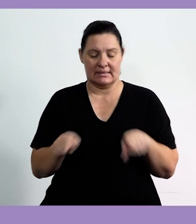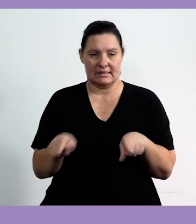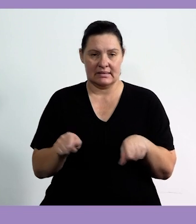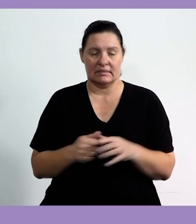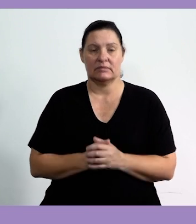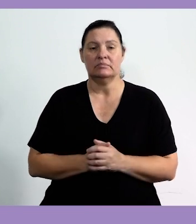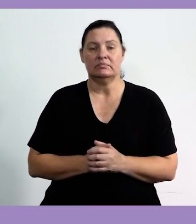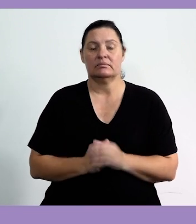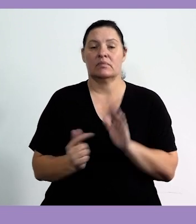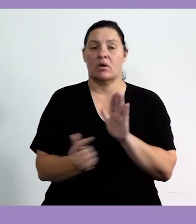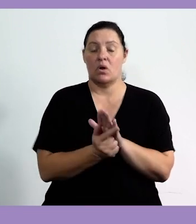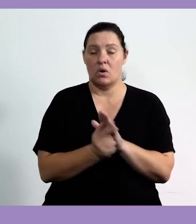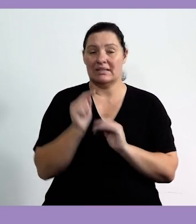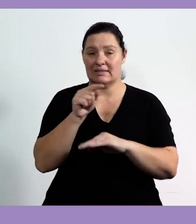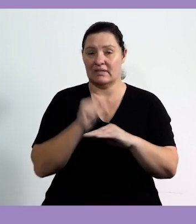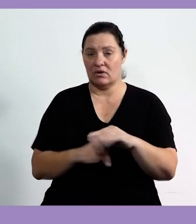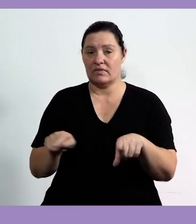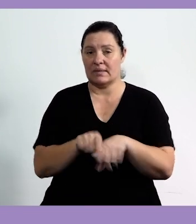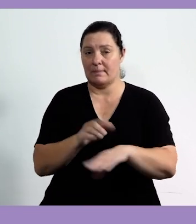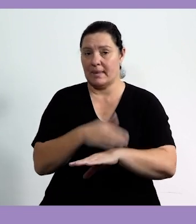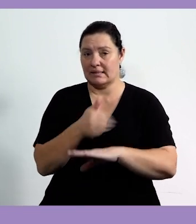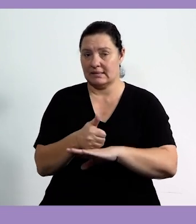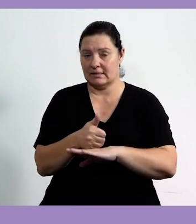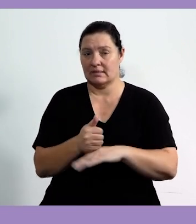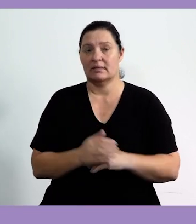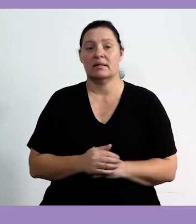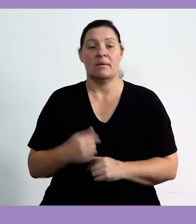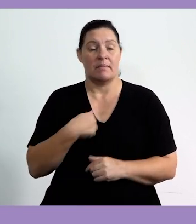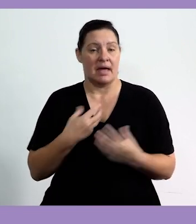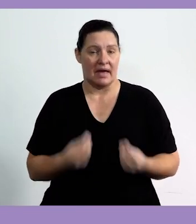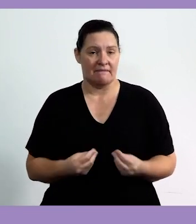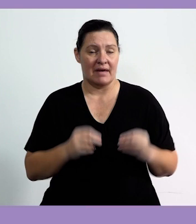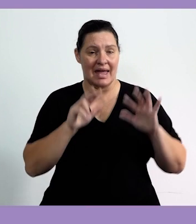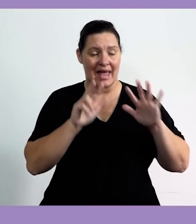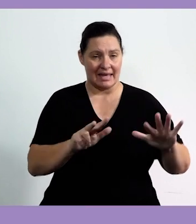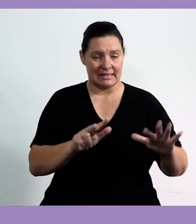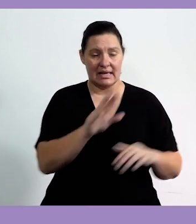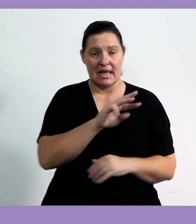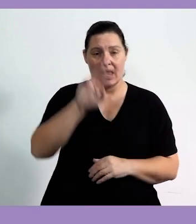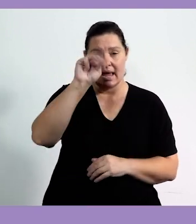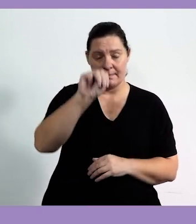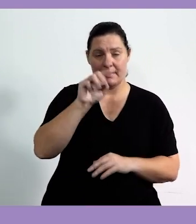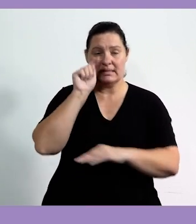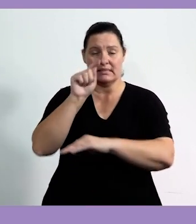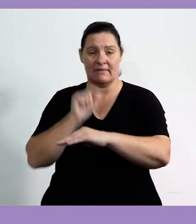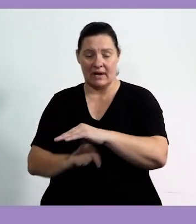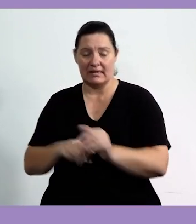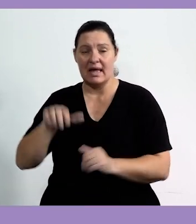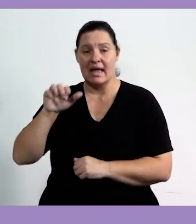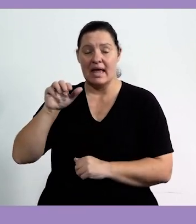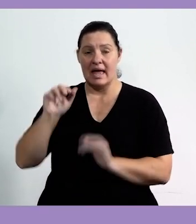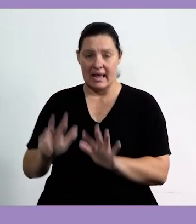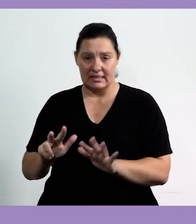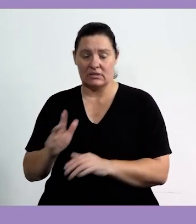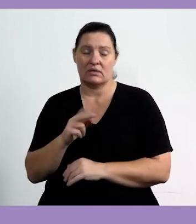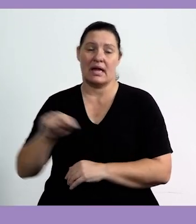base. So law number 2, division of the same base. If I have a to the exponent m divided by a